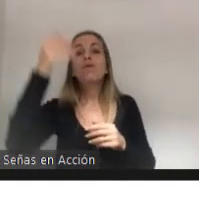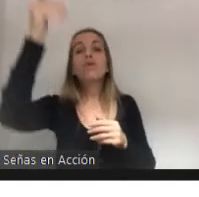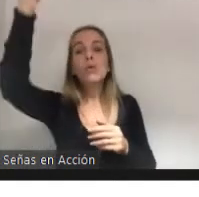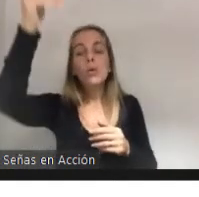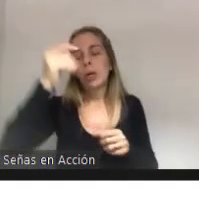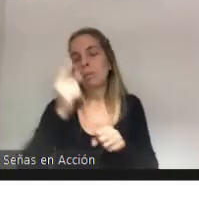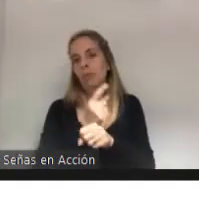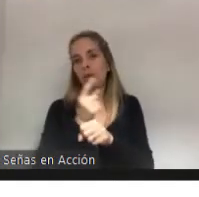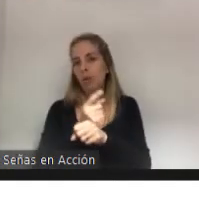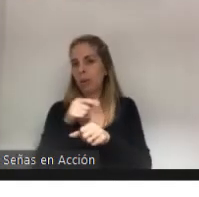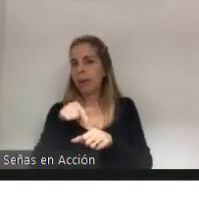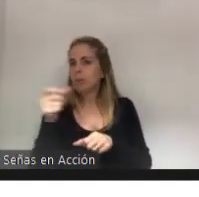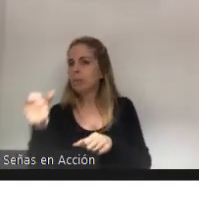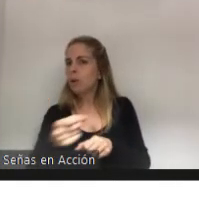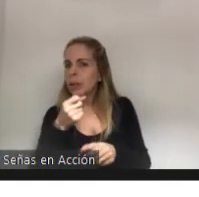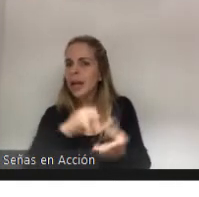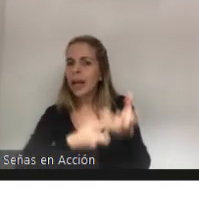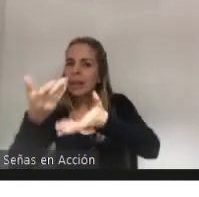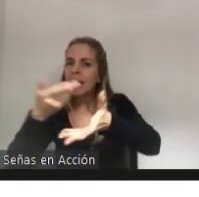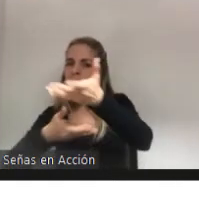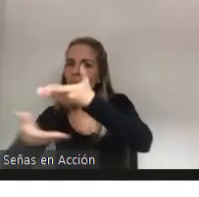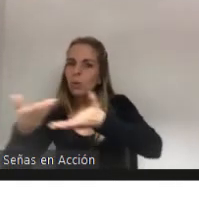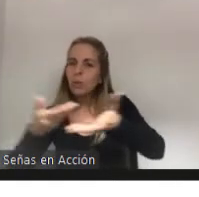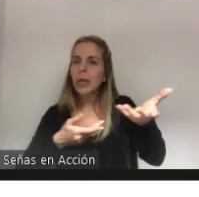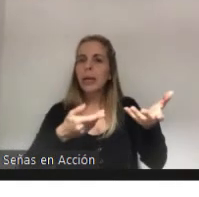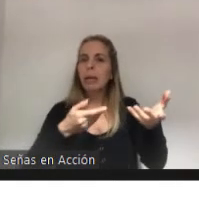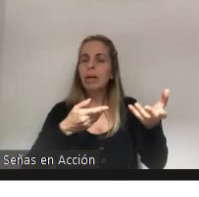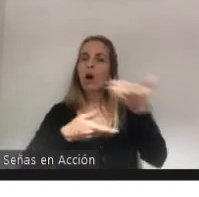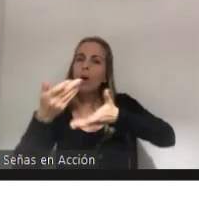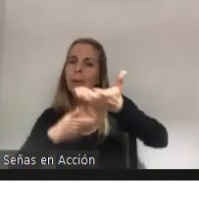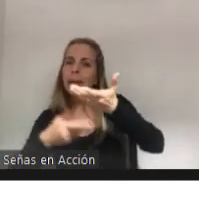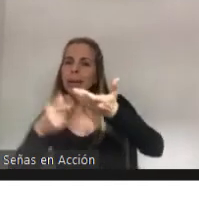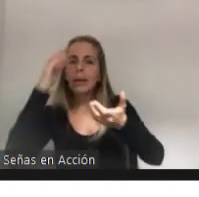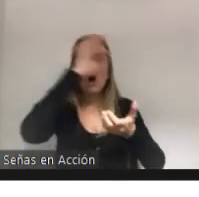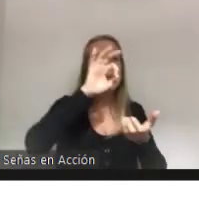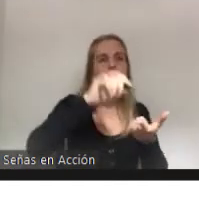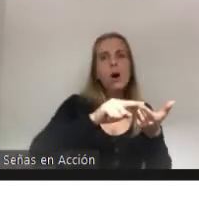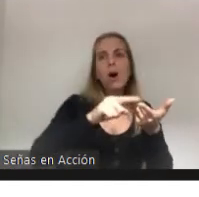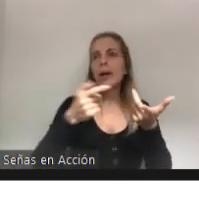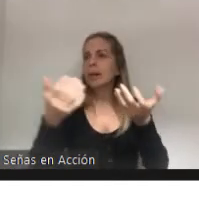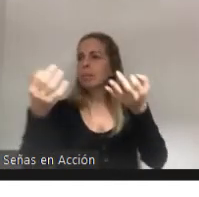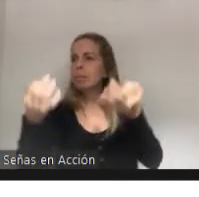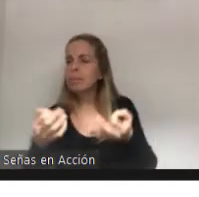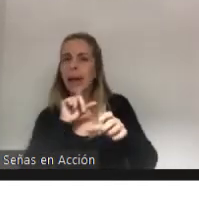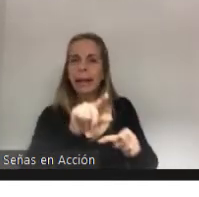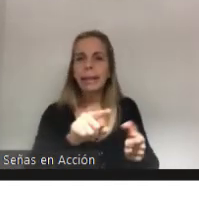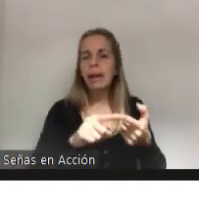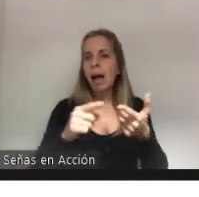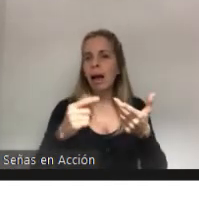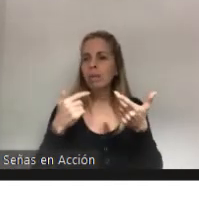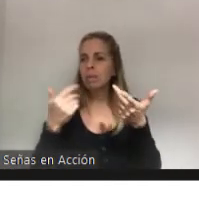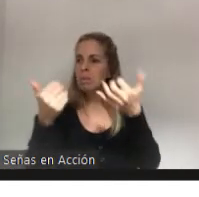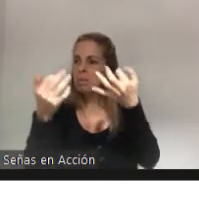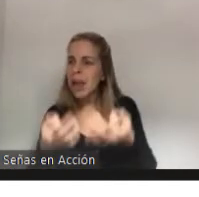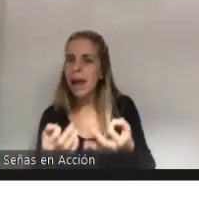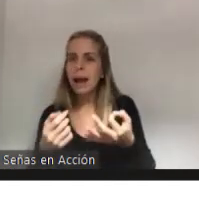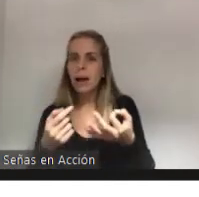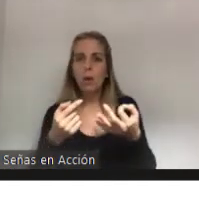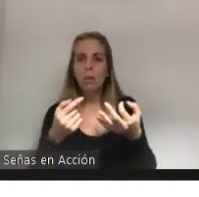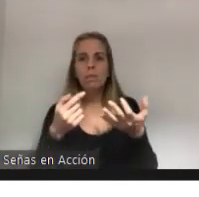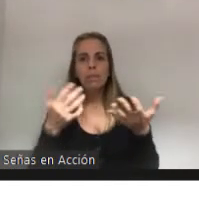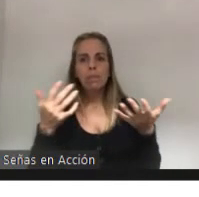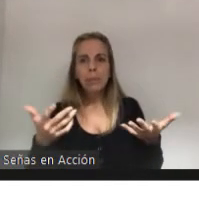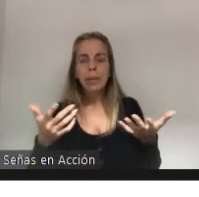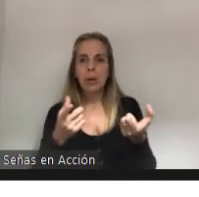we need to discuss them widely in a plural manner and with a critical call and